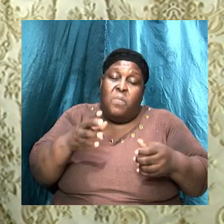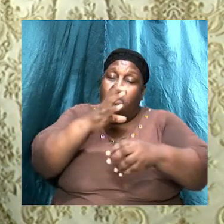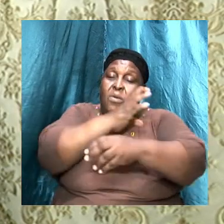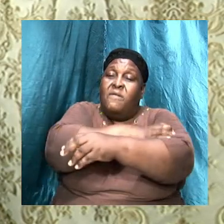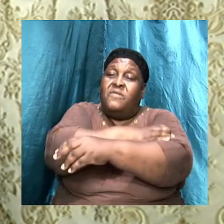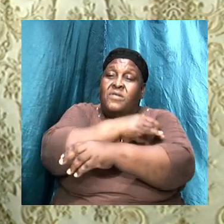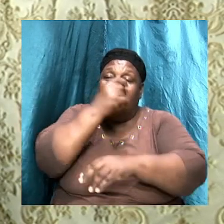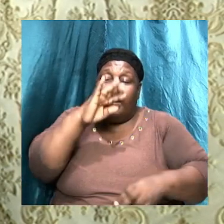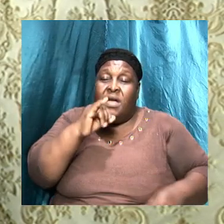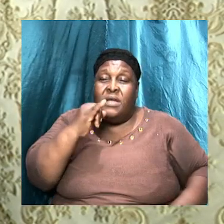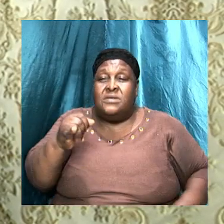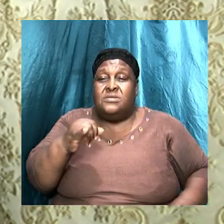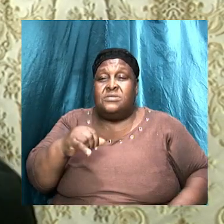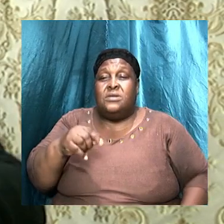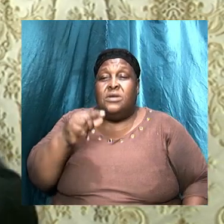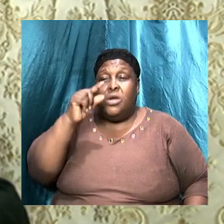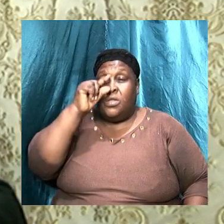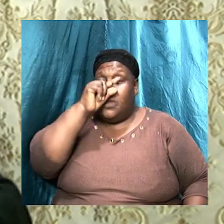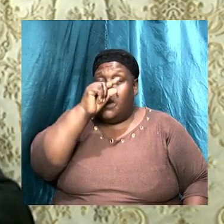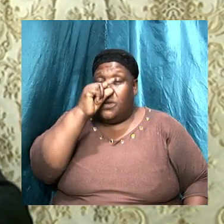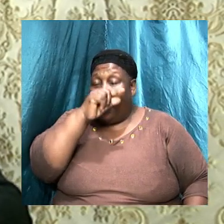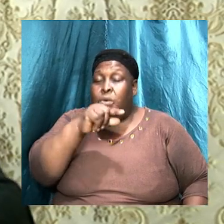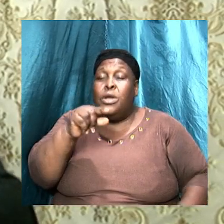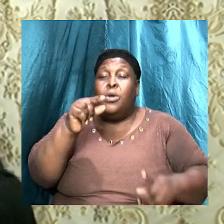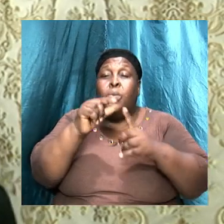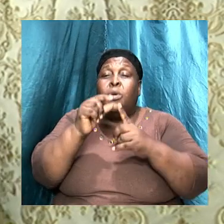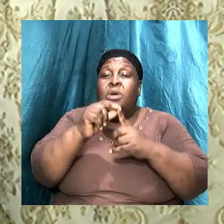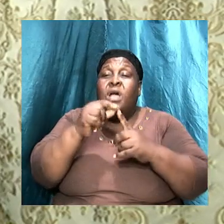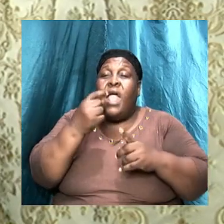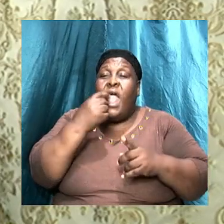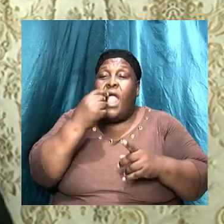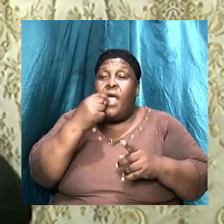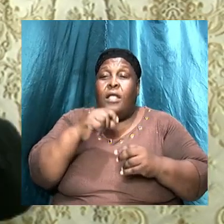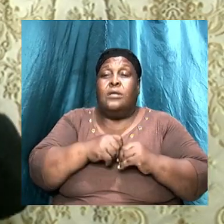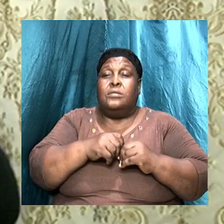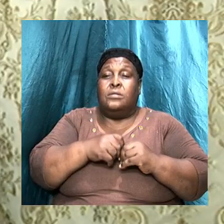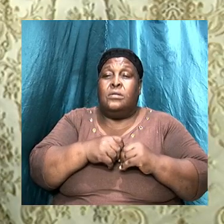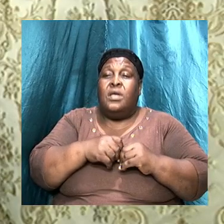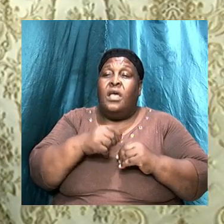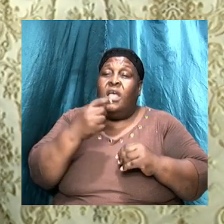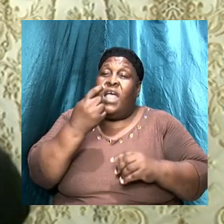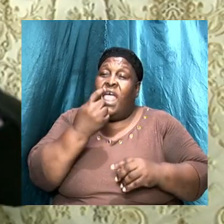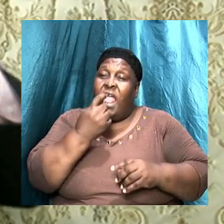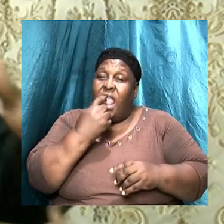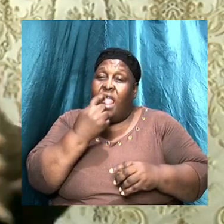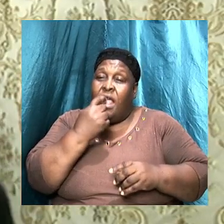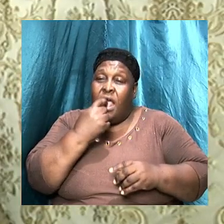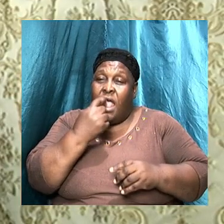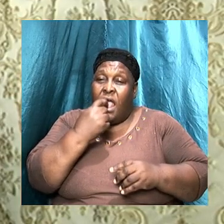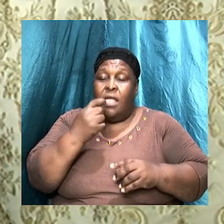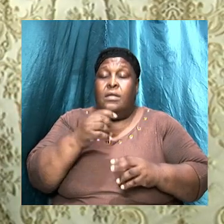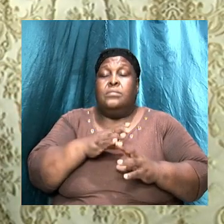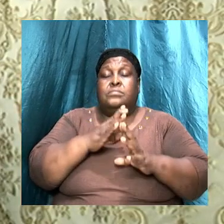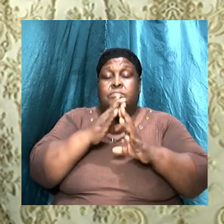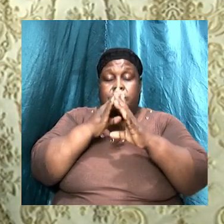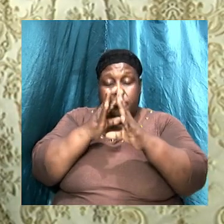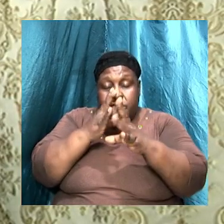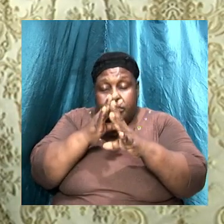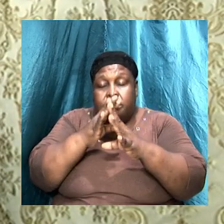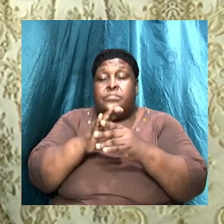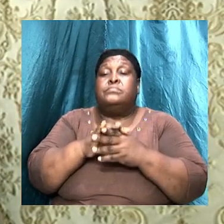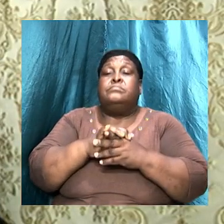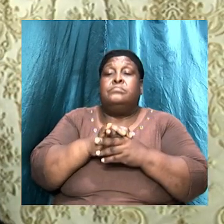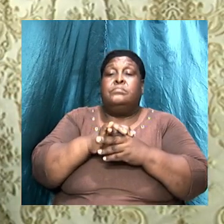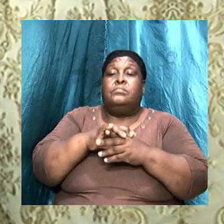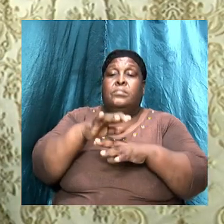the Greek word that when we talk about tongues it means glosa which means tongues earthly or